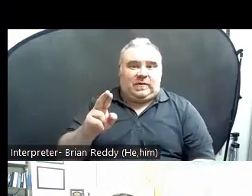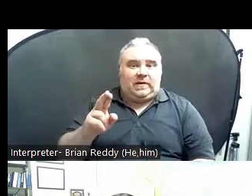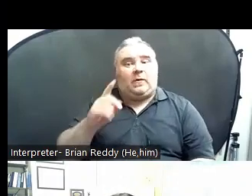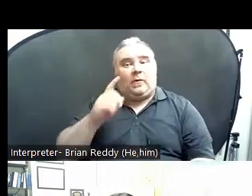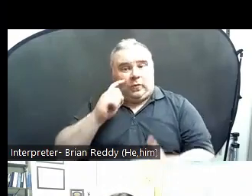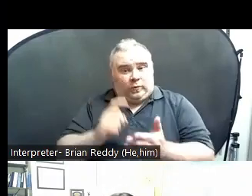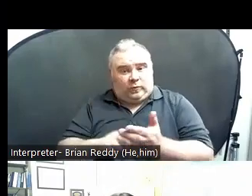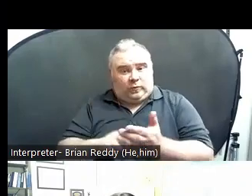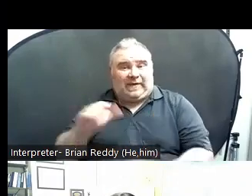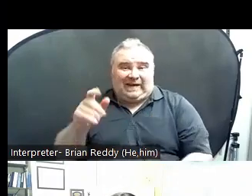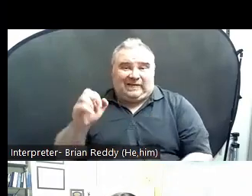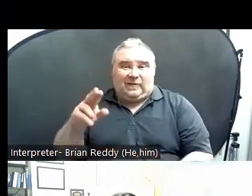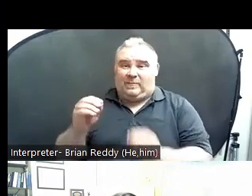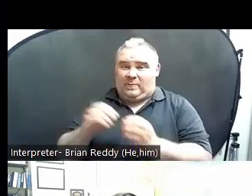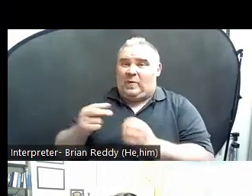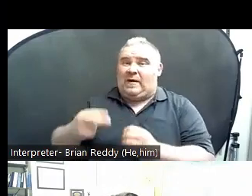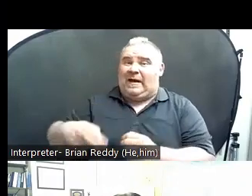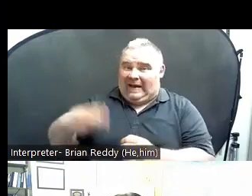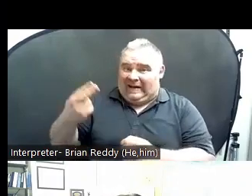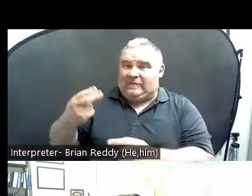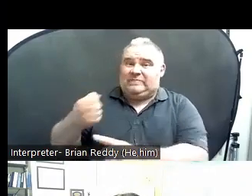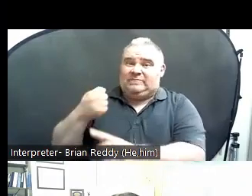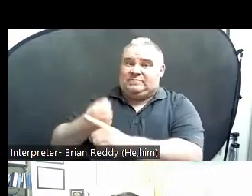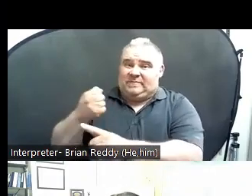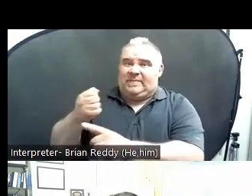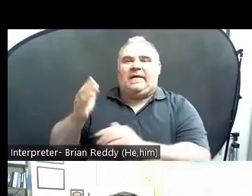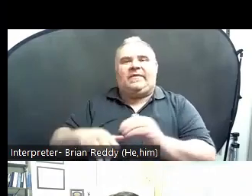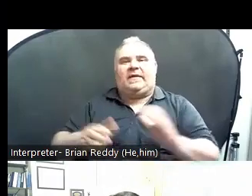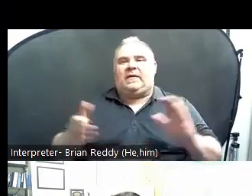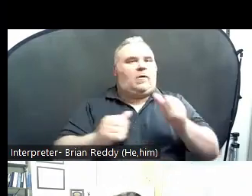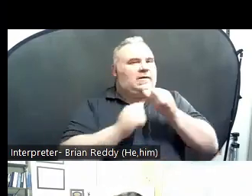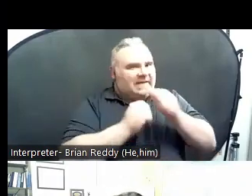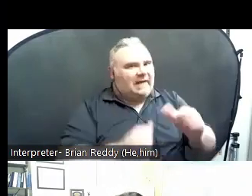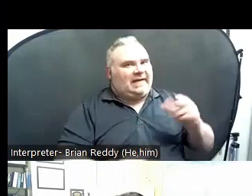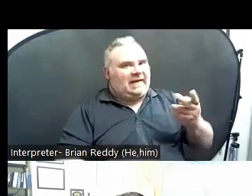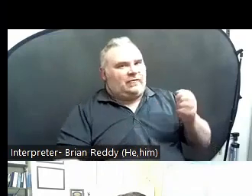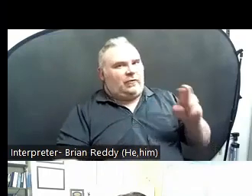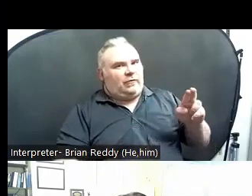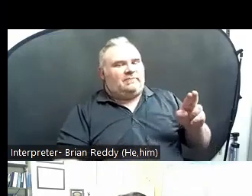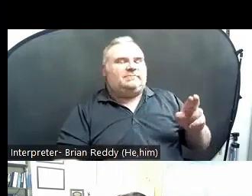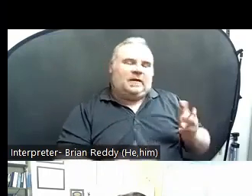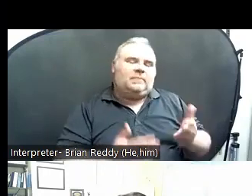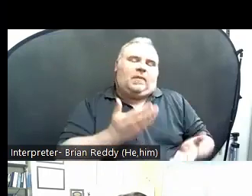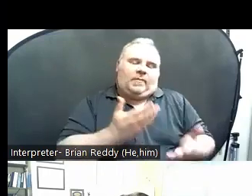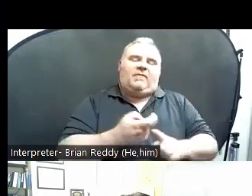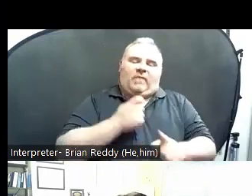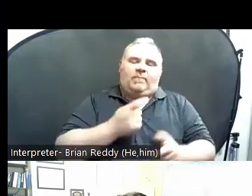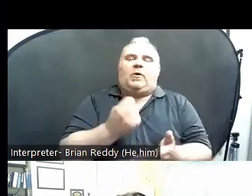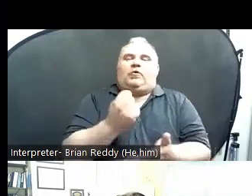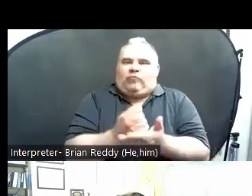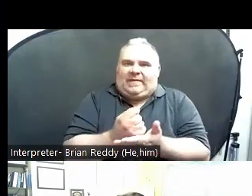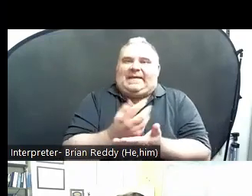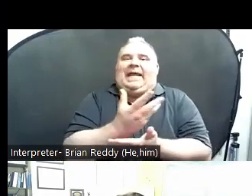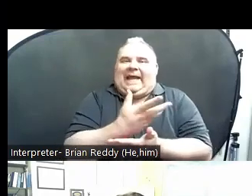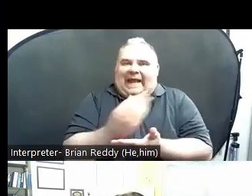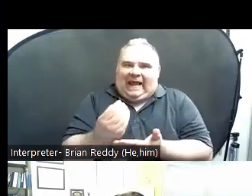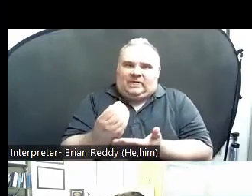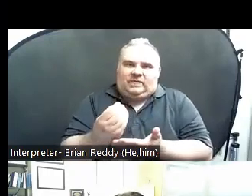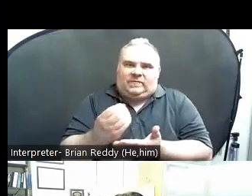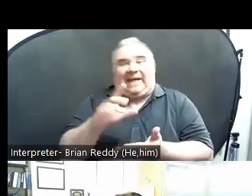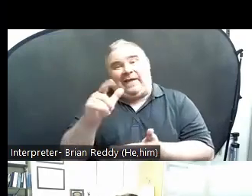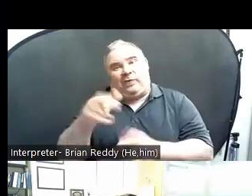of these issues than patients without cancer. And this is likely a consequence of both treatment and both cancer and its